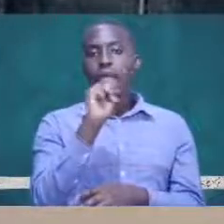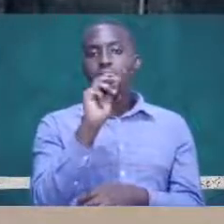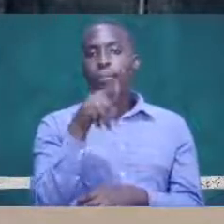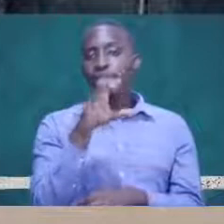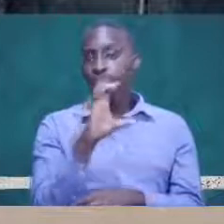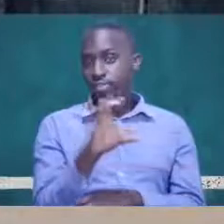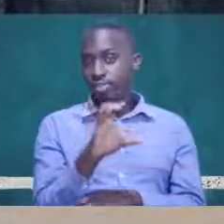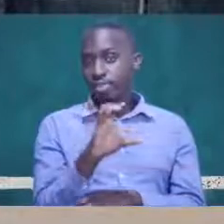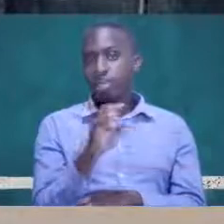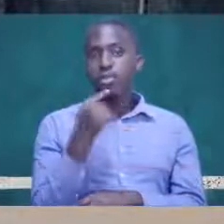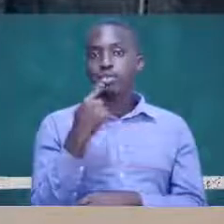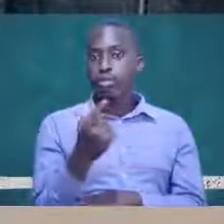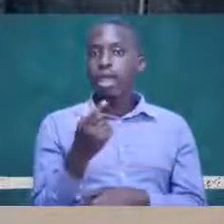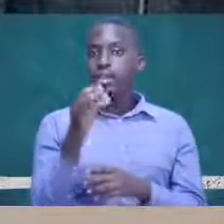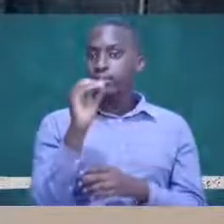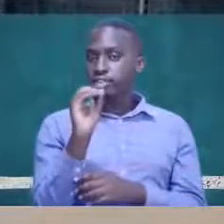consume is